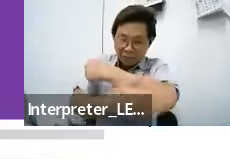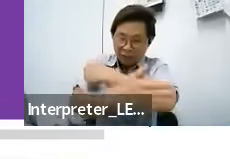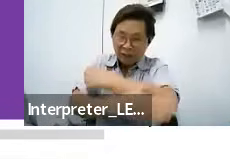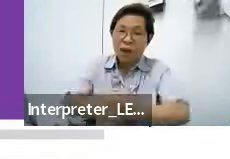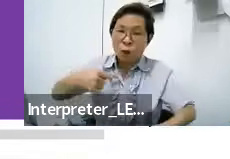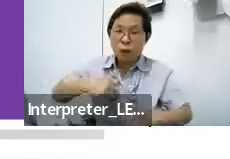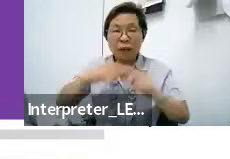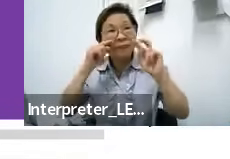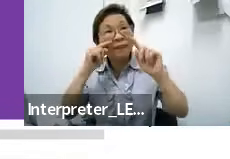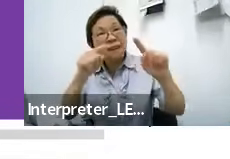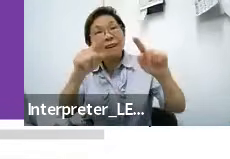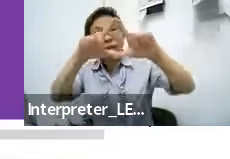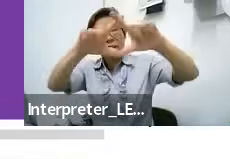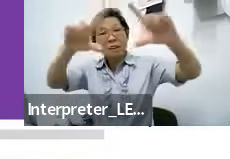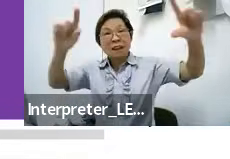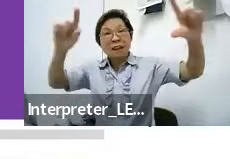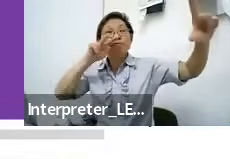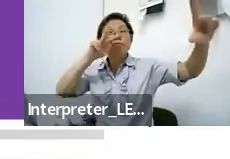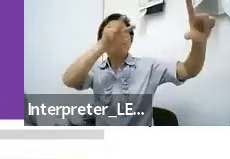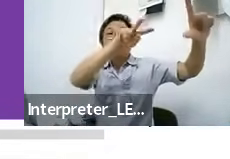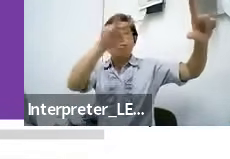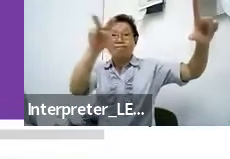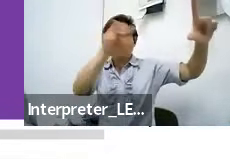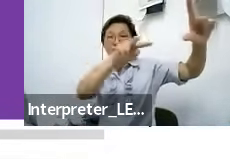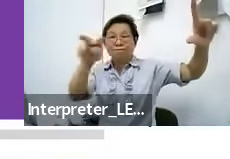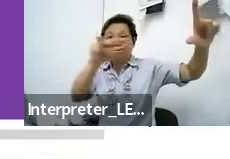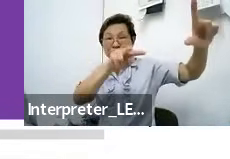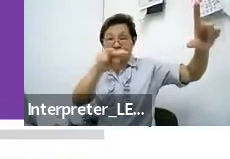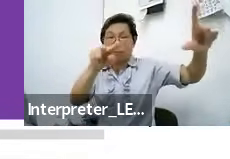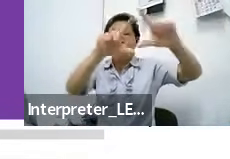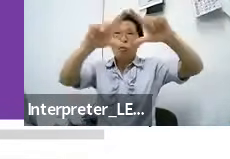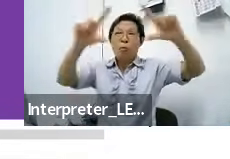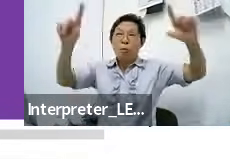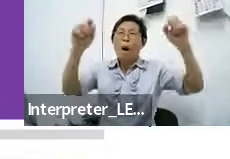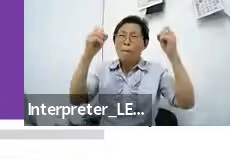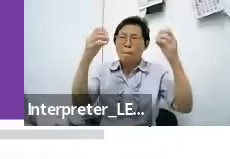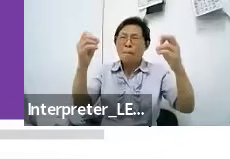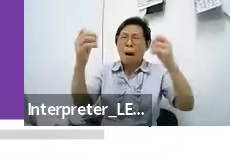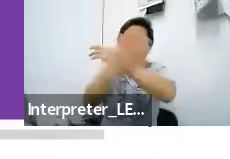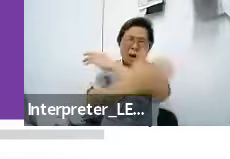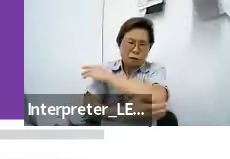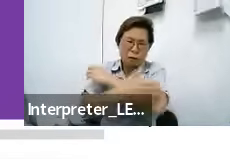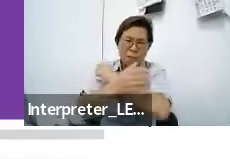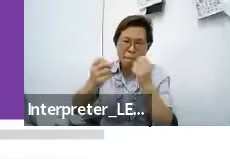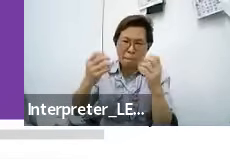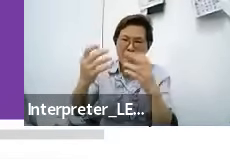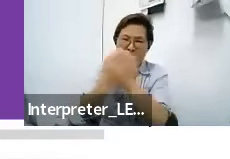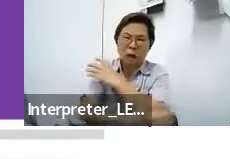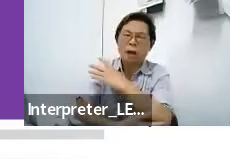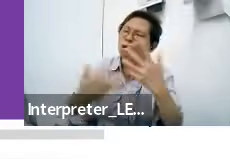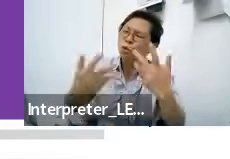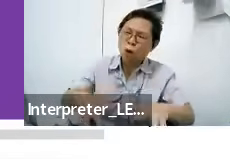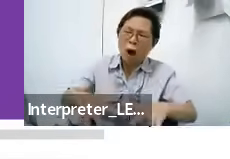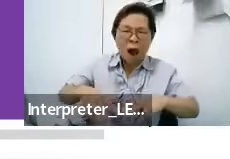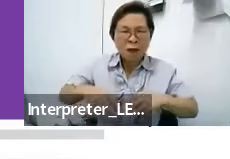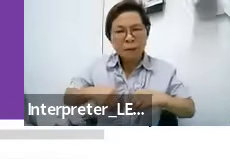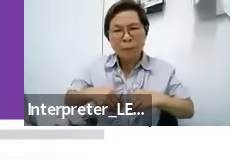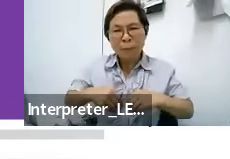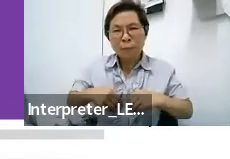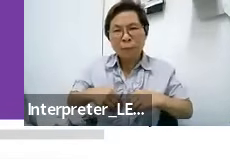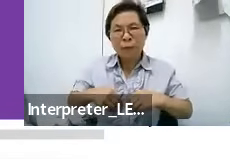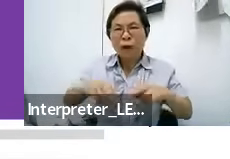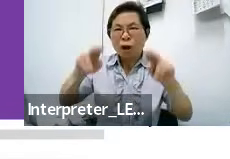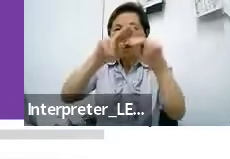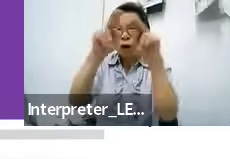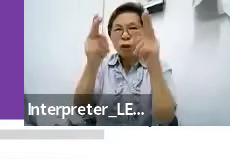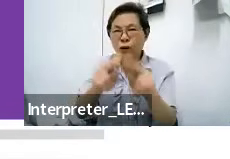we can see on this slide, there are many countries that have embrace United